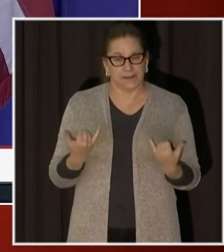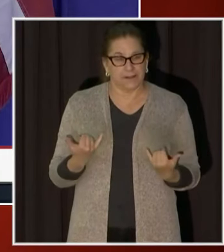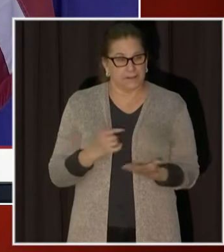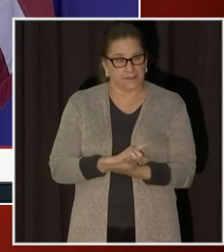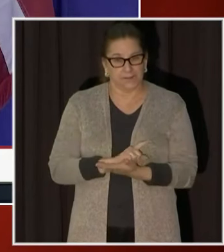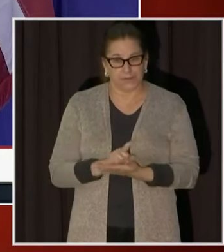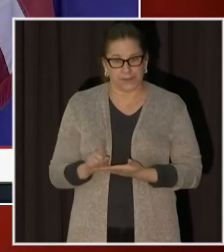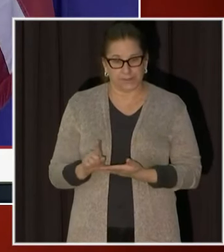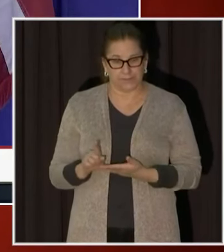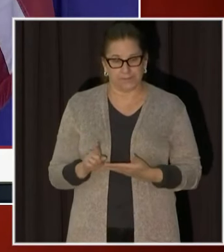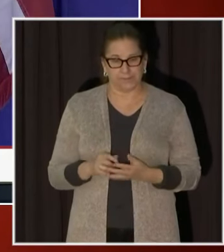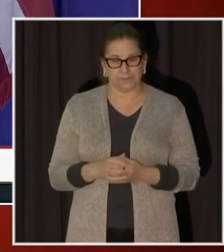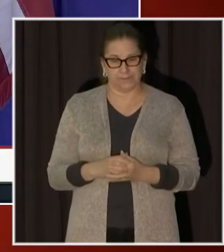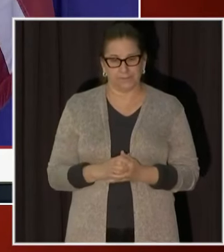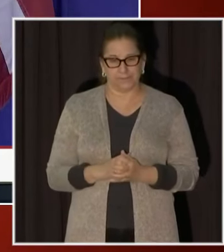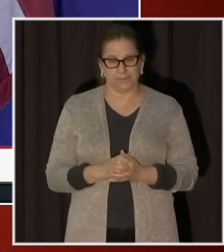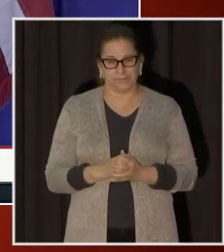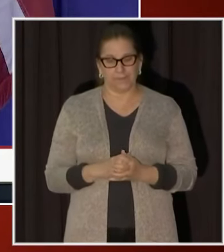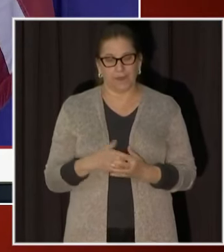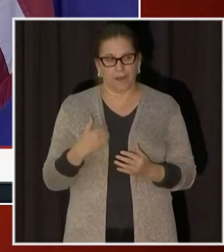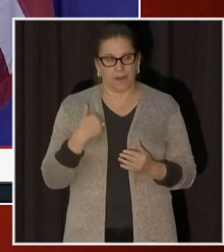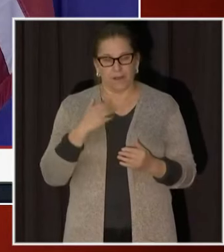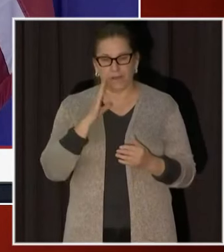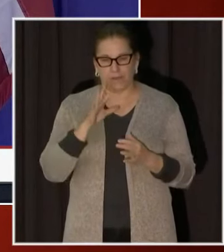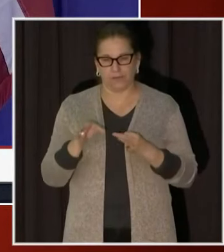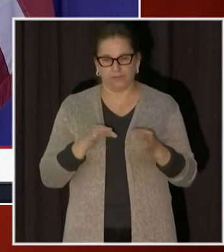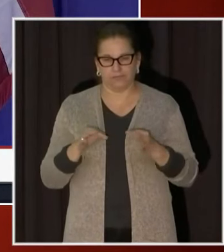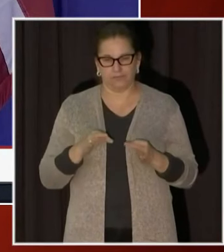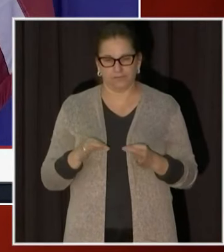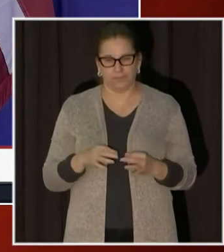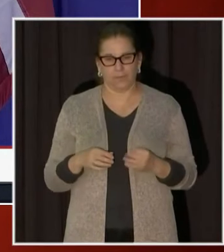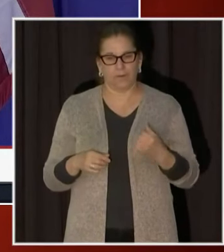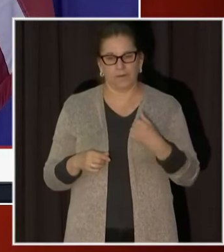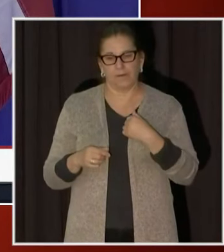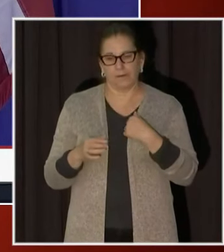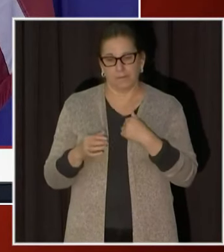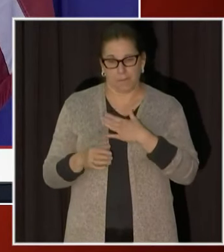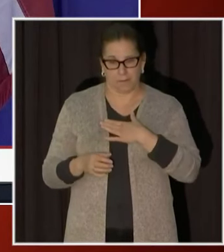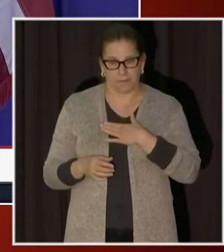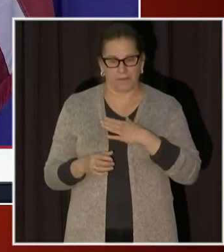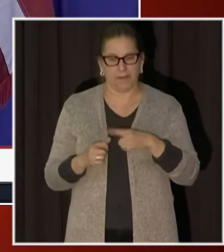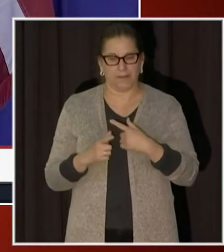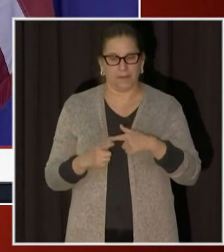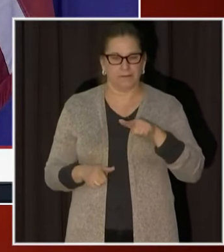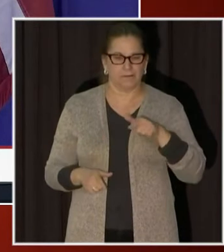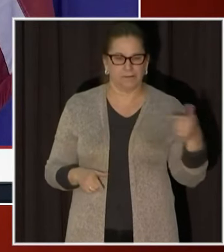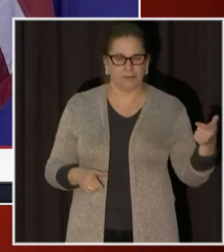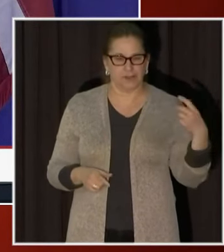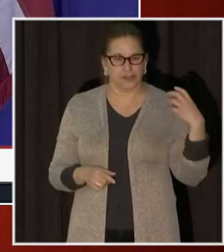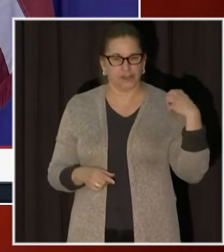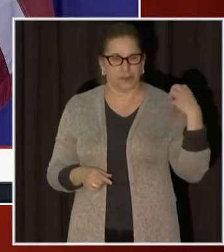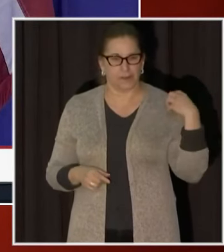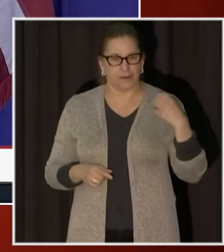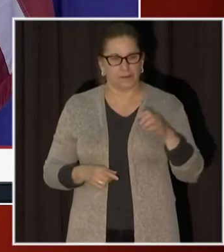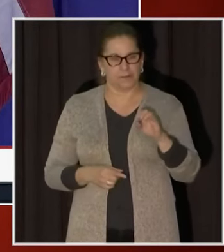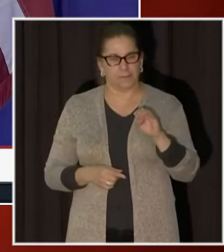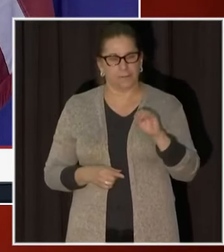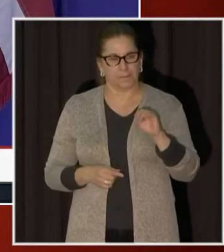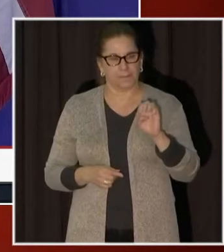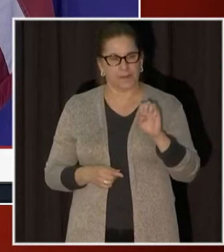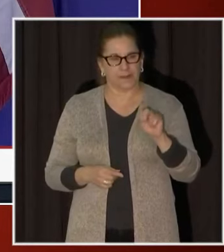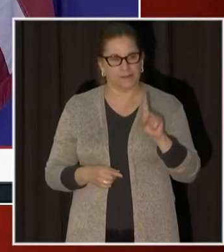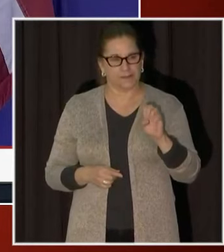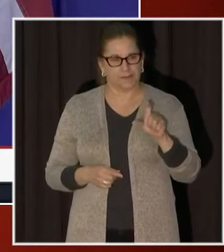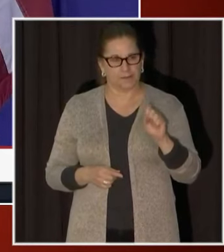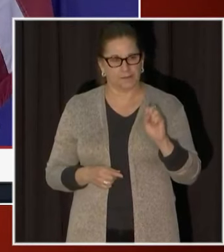in some detail. So with that, I'm going to turn to Chairman Mendelson for his statement and his question session.